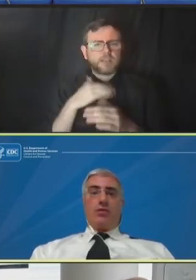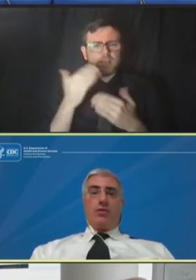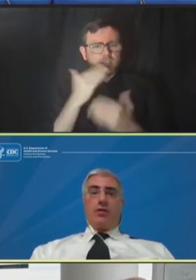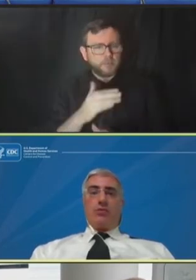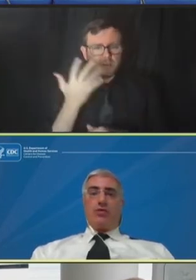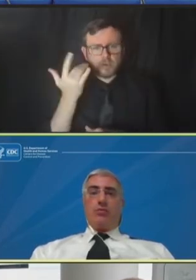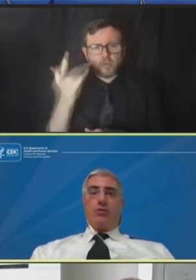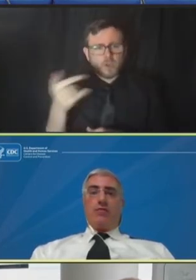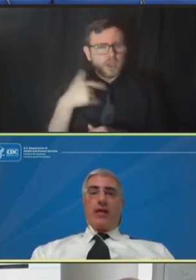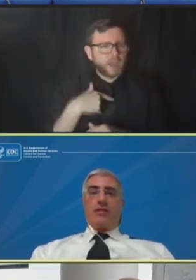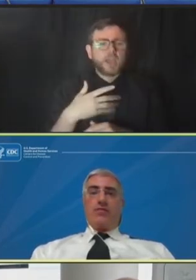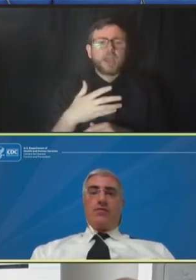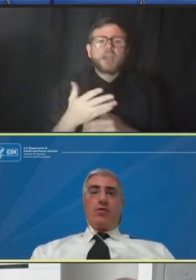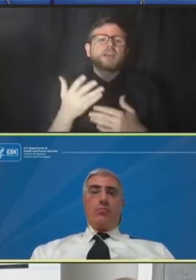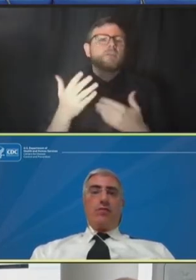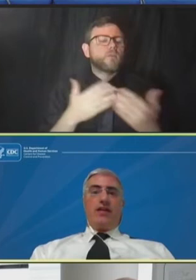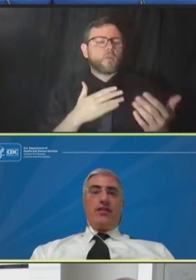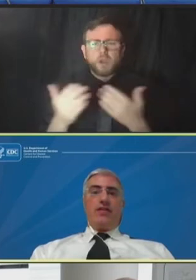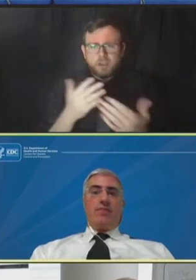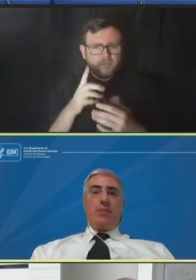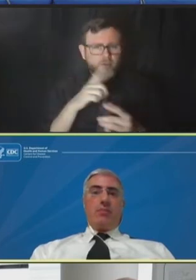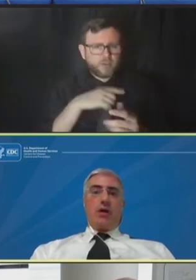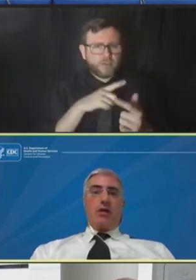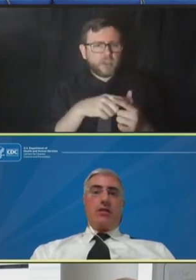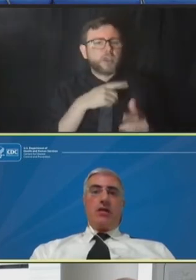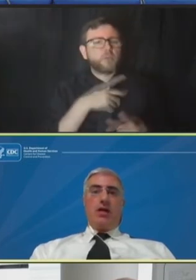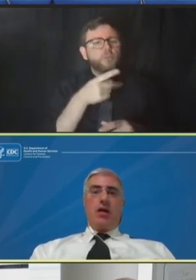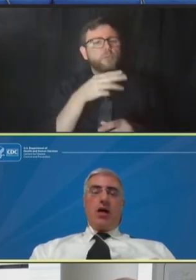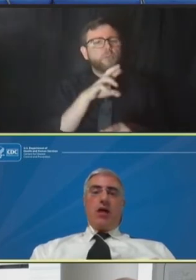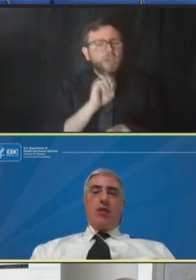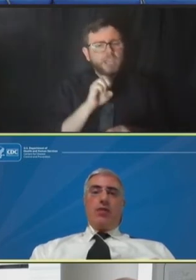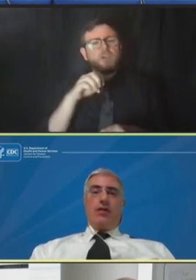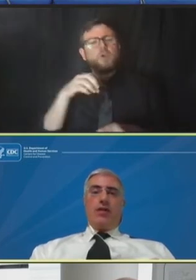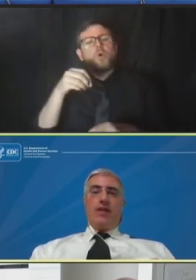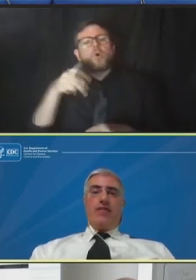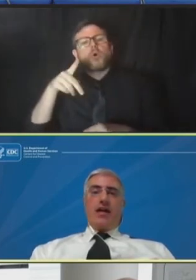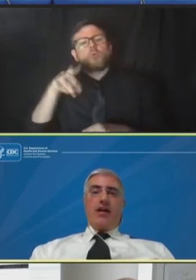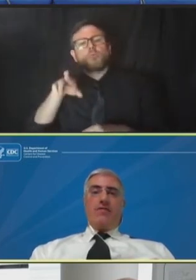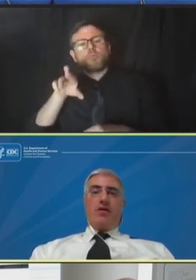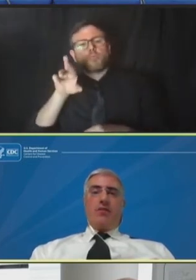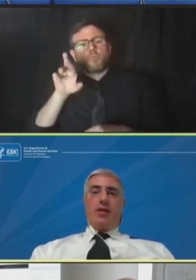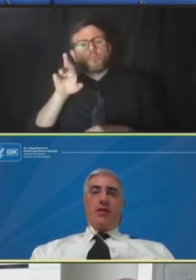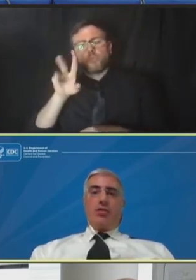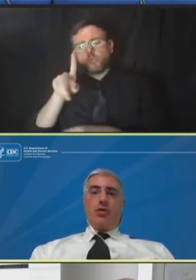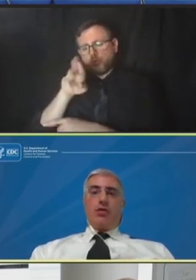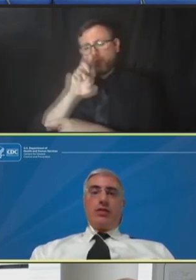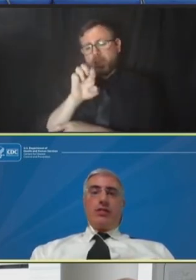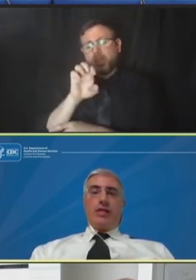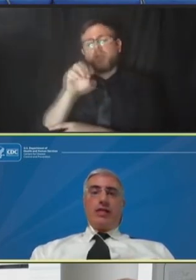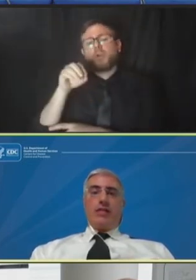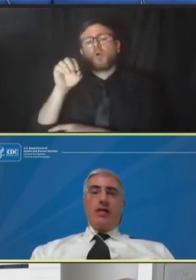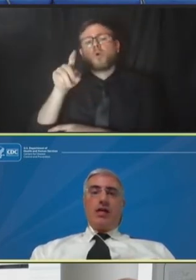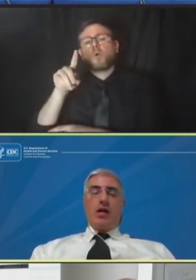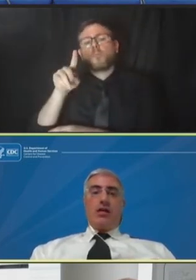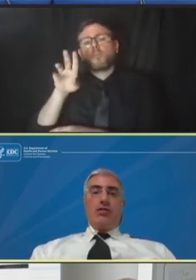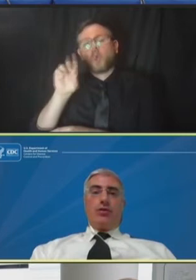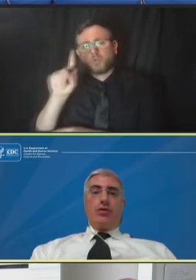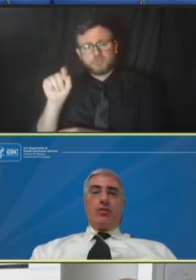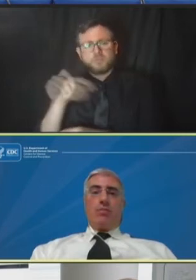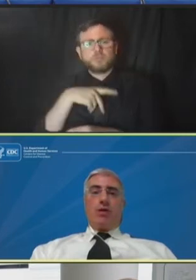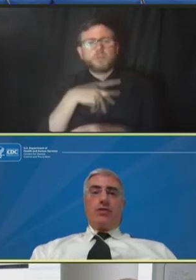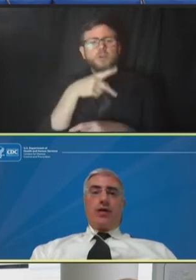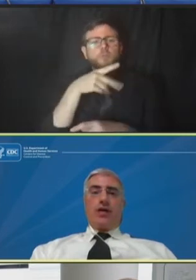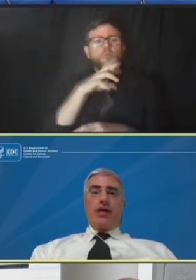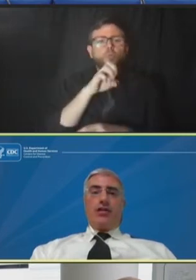or post-exposure prophylaxis for the prevention of monkeypox. We do have data from historical studies during